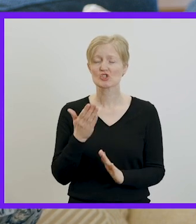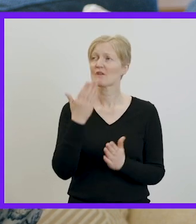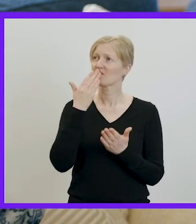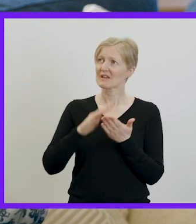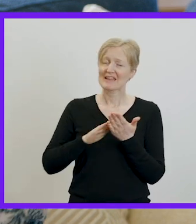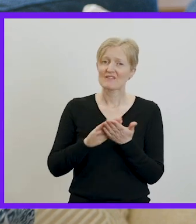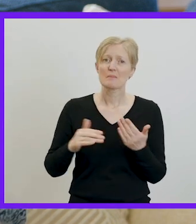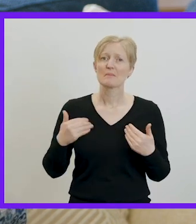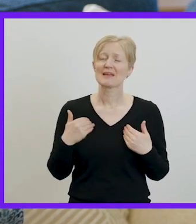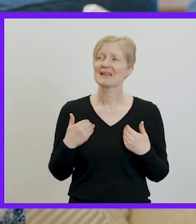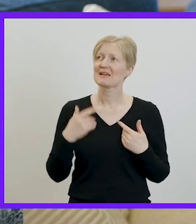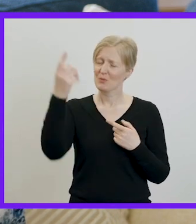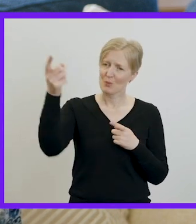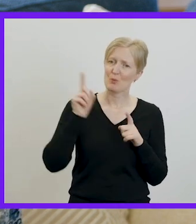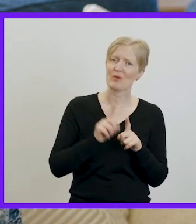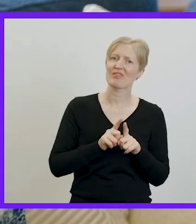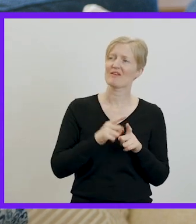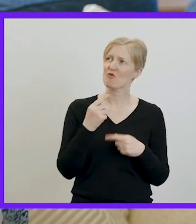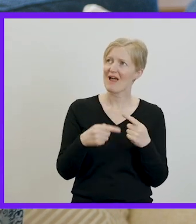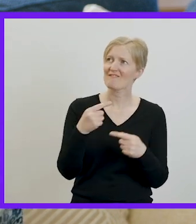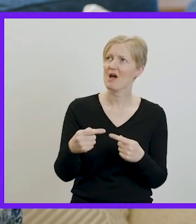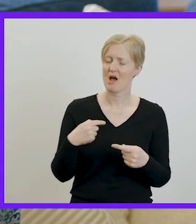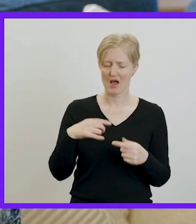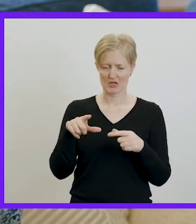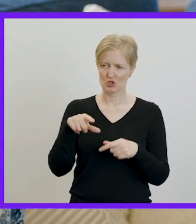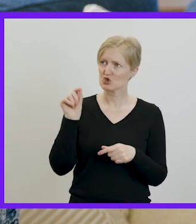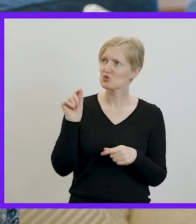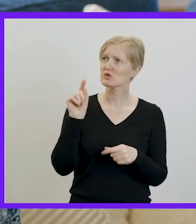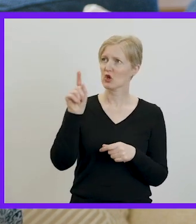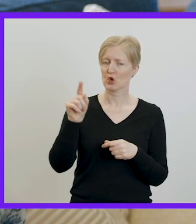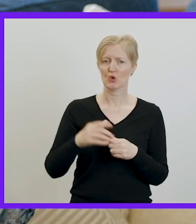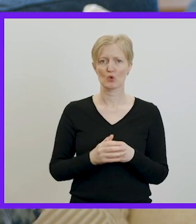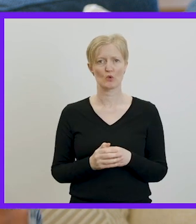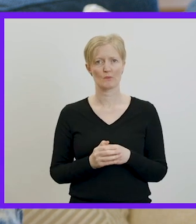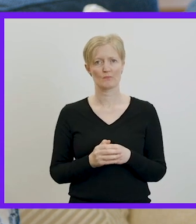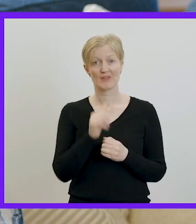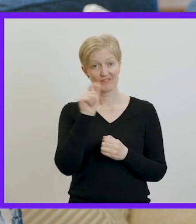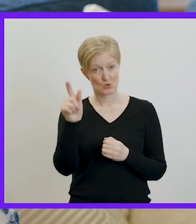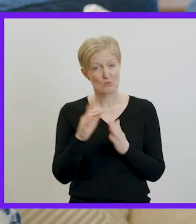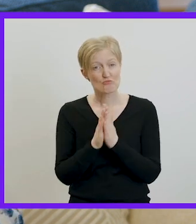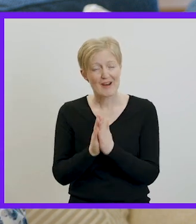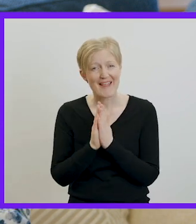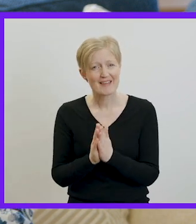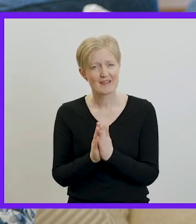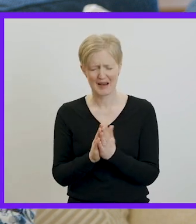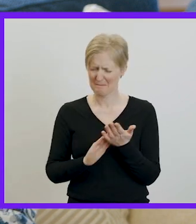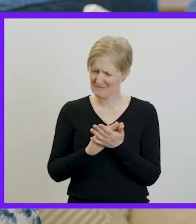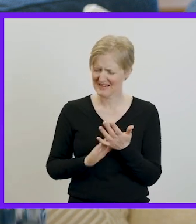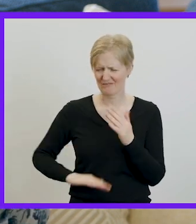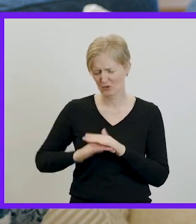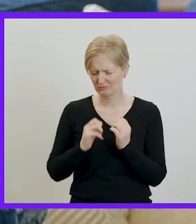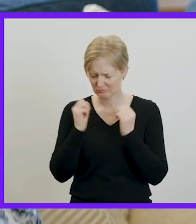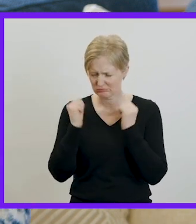I pray that you'll come and live in my heart forever and I choose to follow you. And if you pray that prayer and mean it with all your